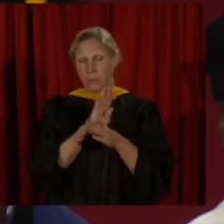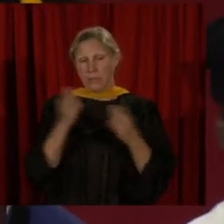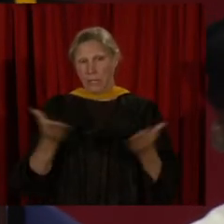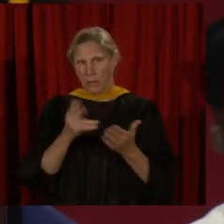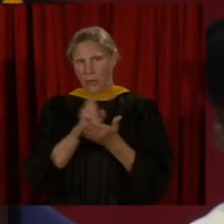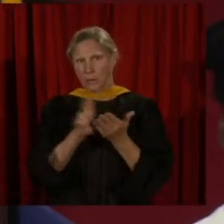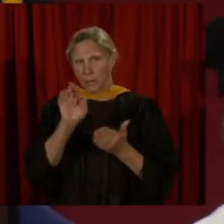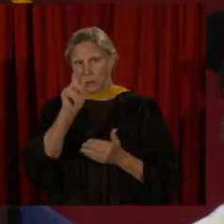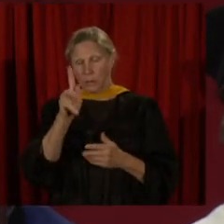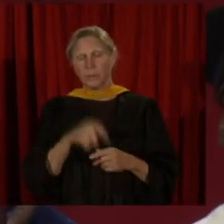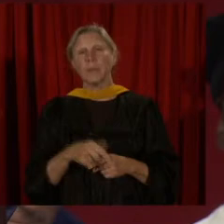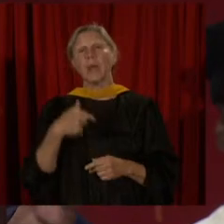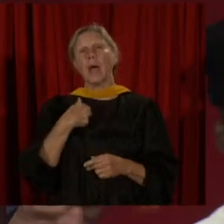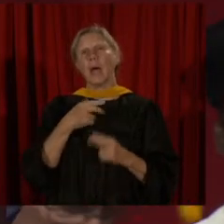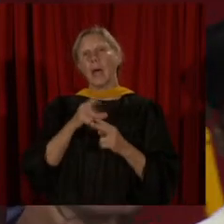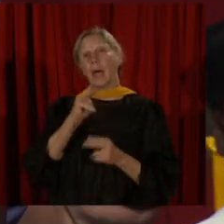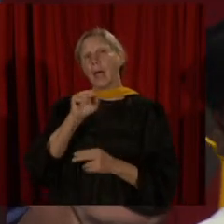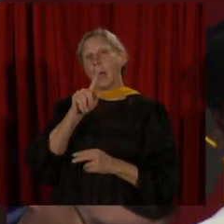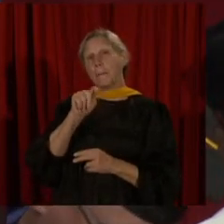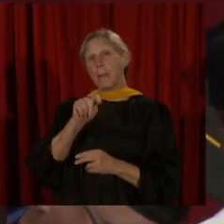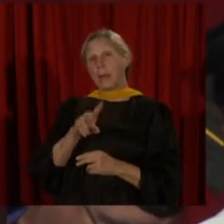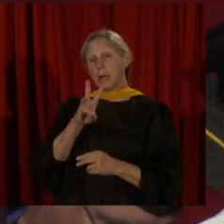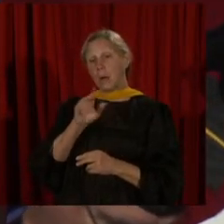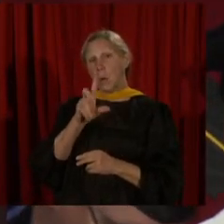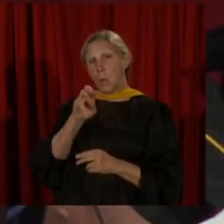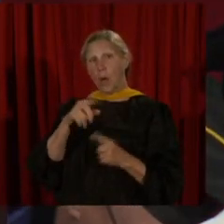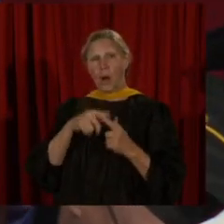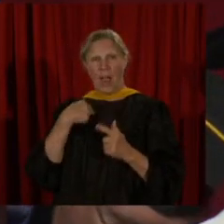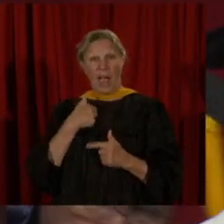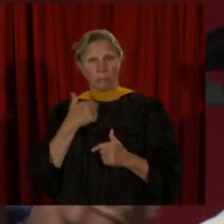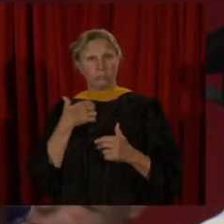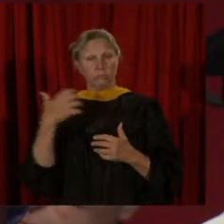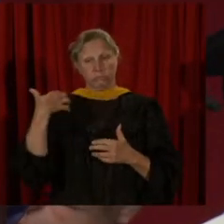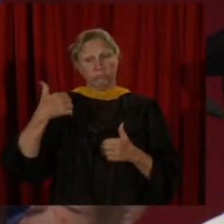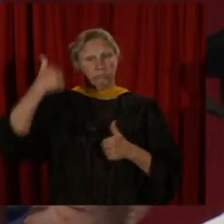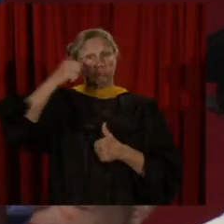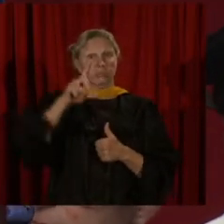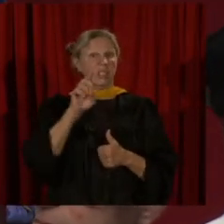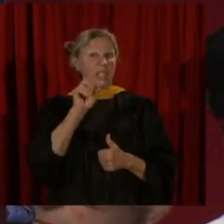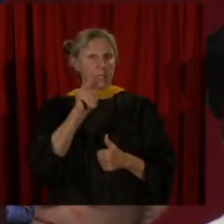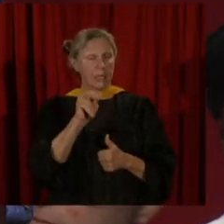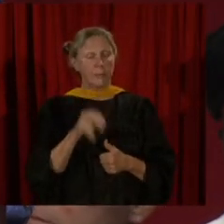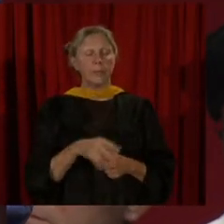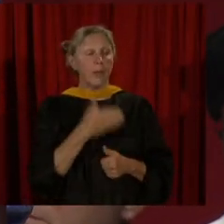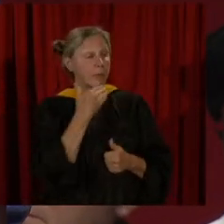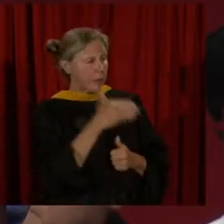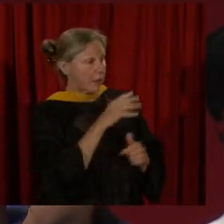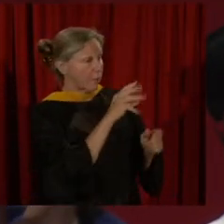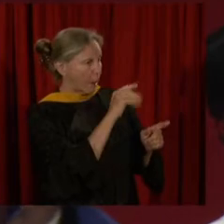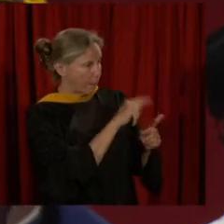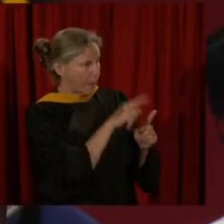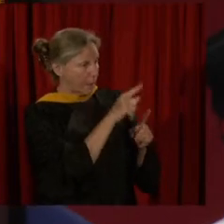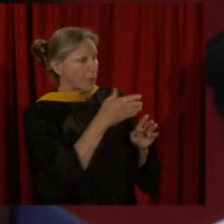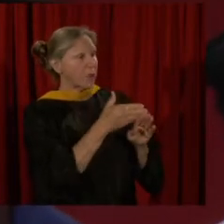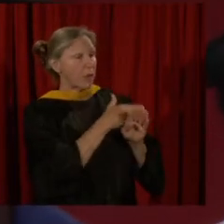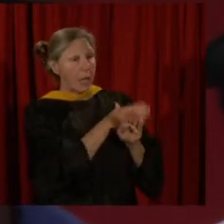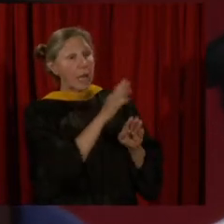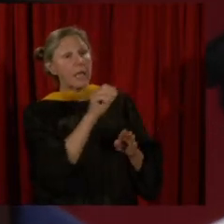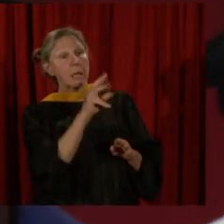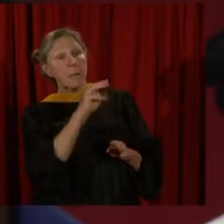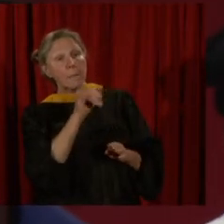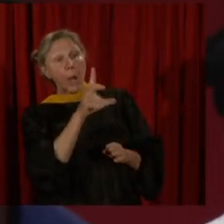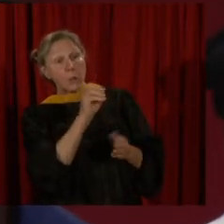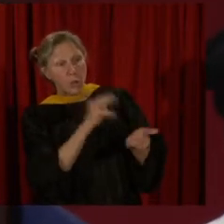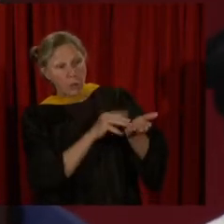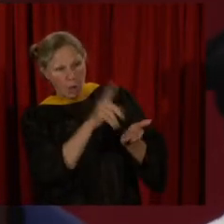I'm Matt Waller, Dean of the Walton College. Thank you, Leah and the Mojo Doctors, for the pre-ceremony